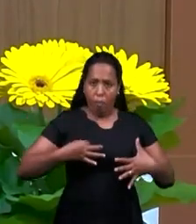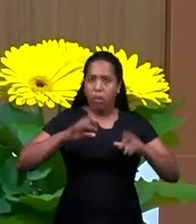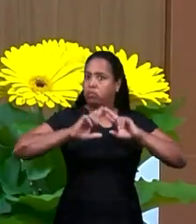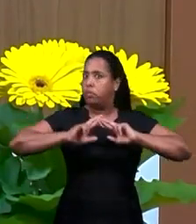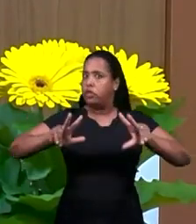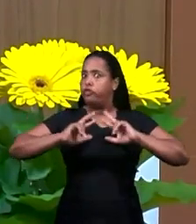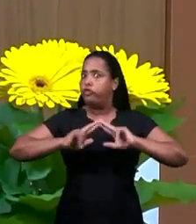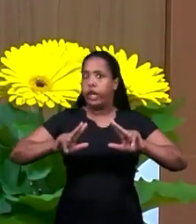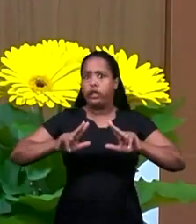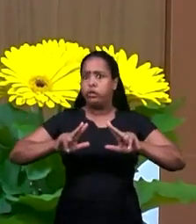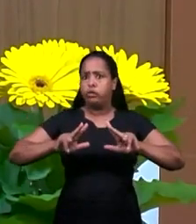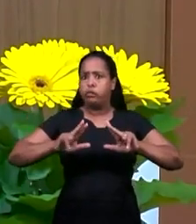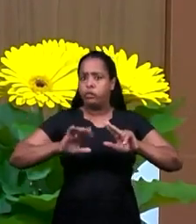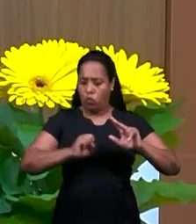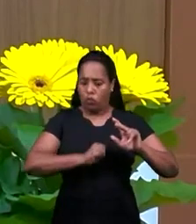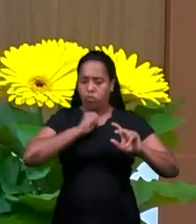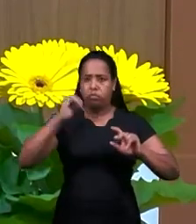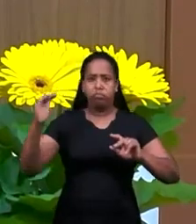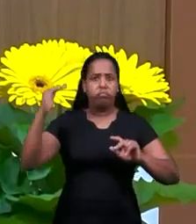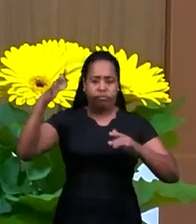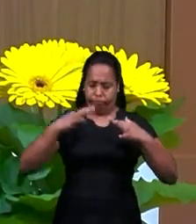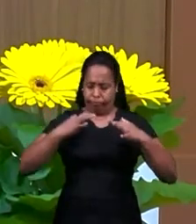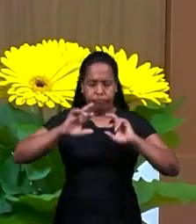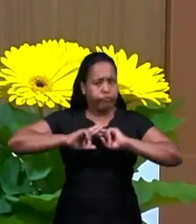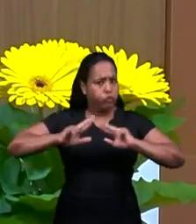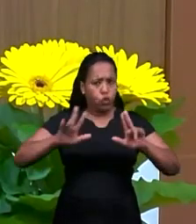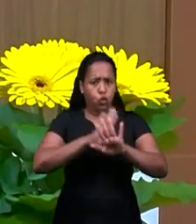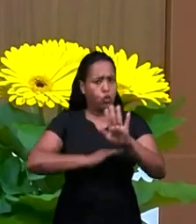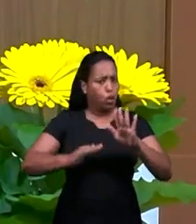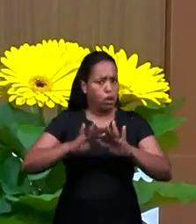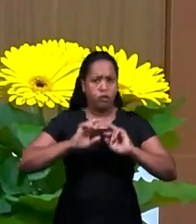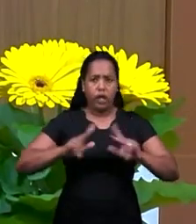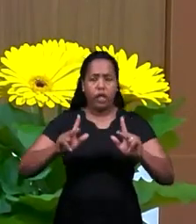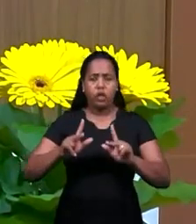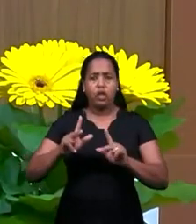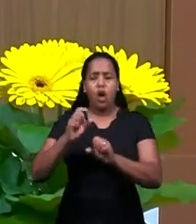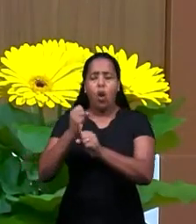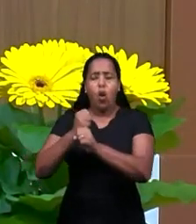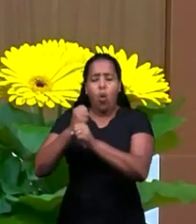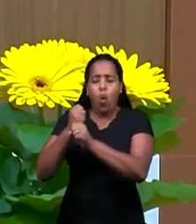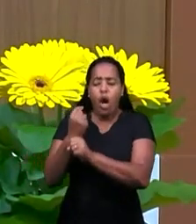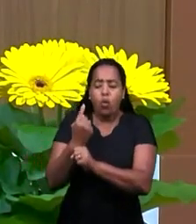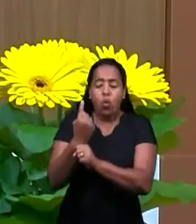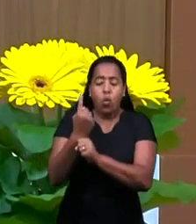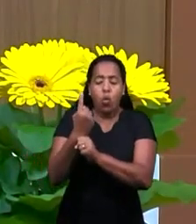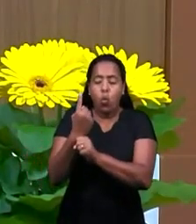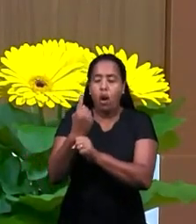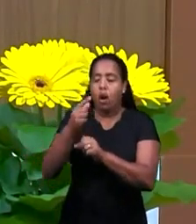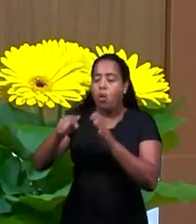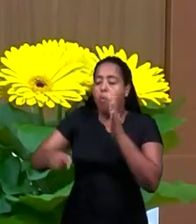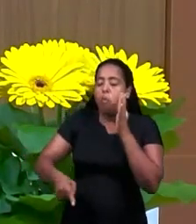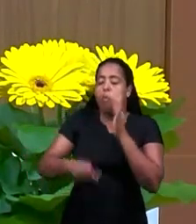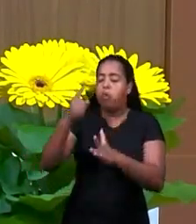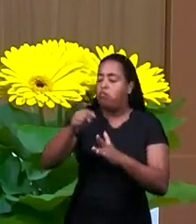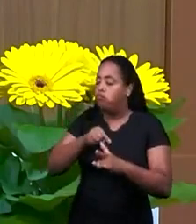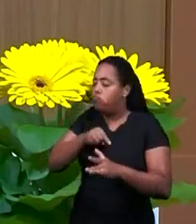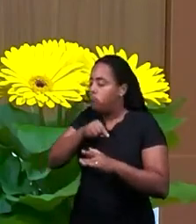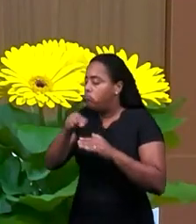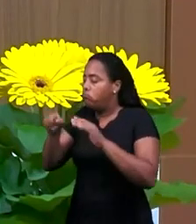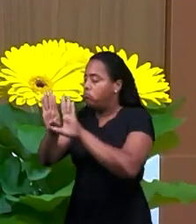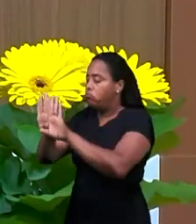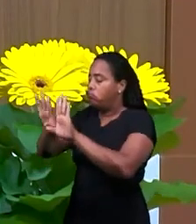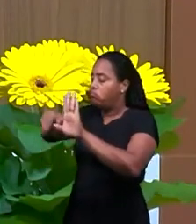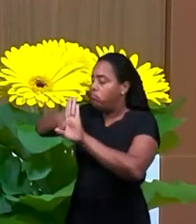He had his vestments, and he entered once a year, not without blood, according to the